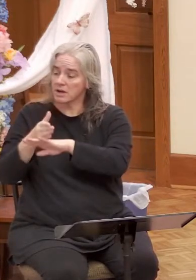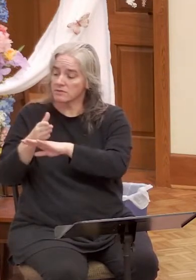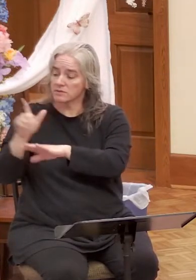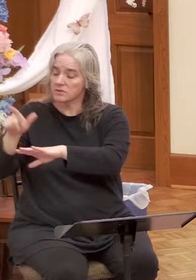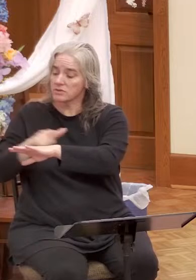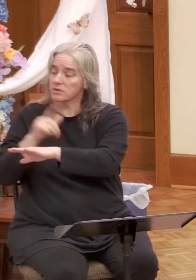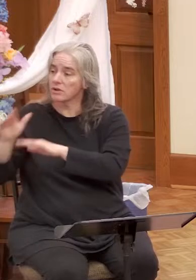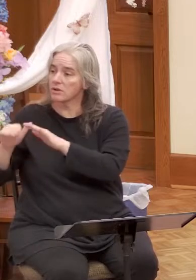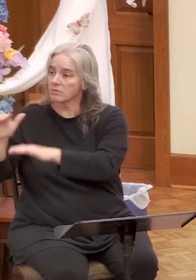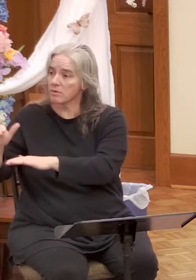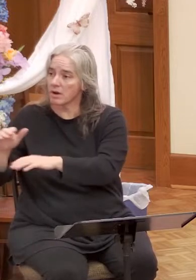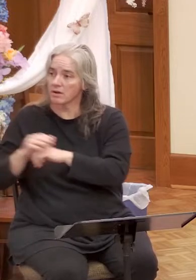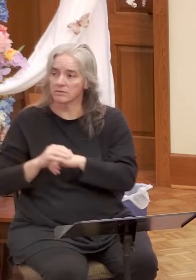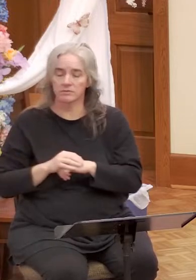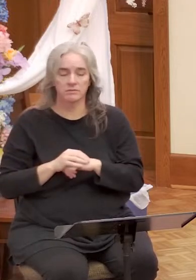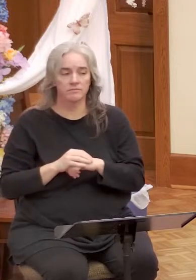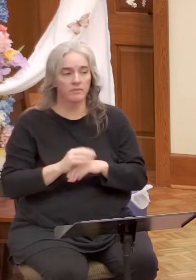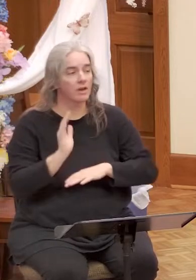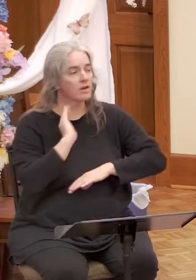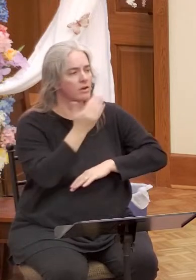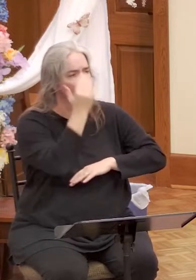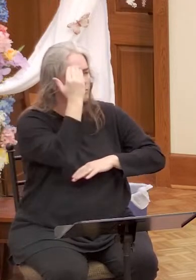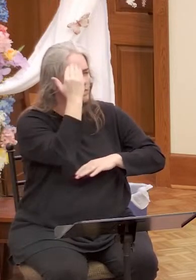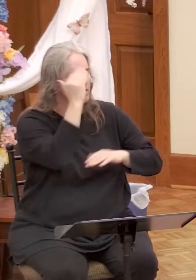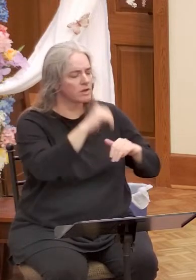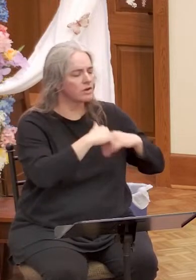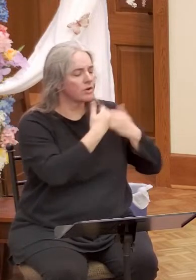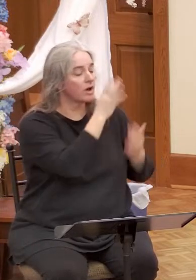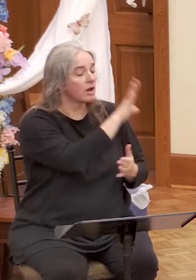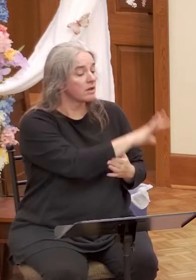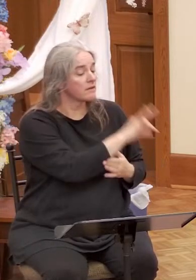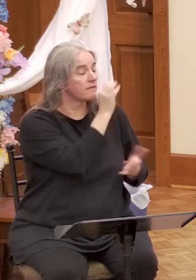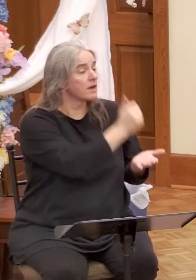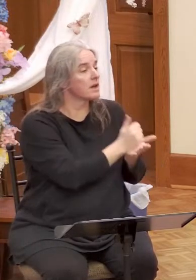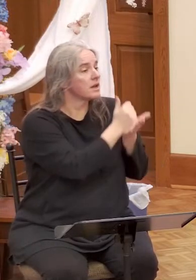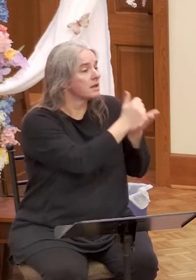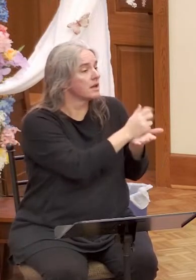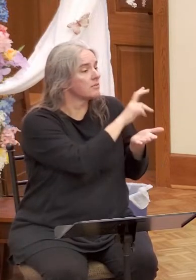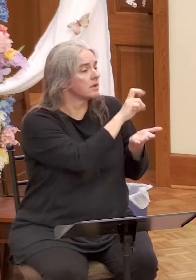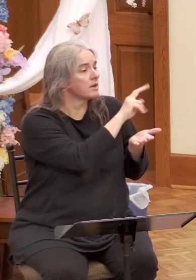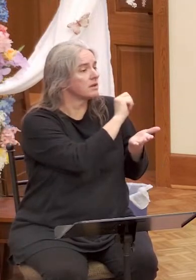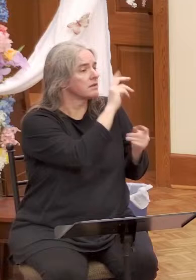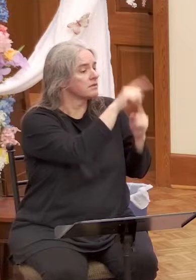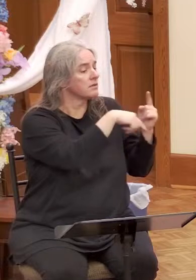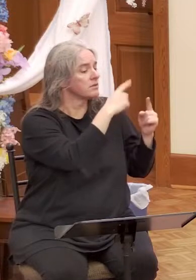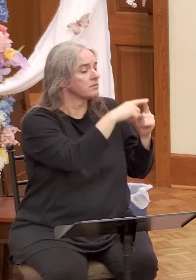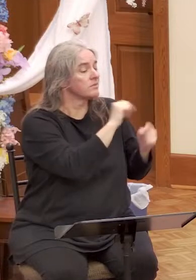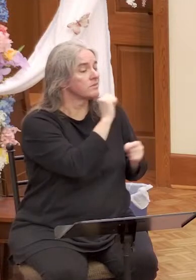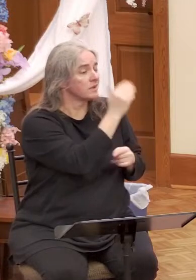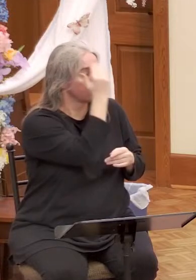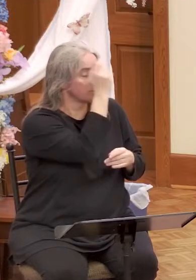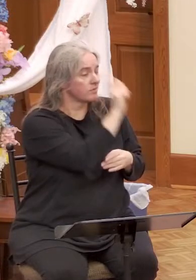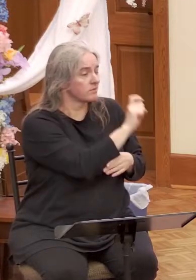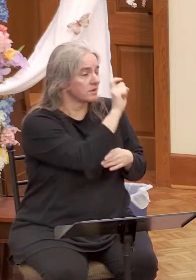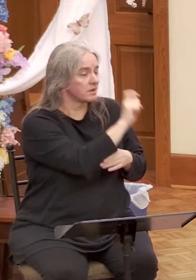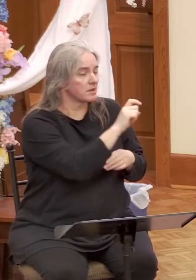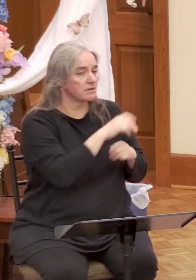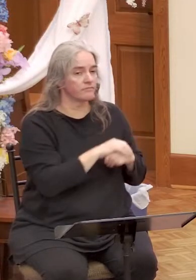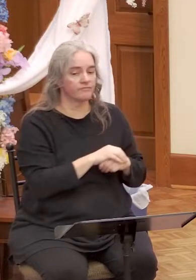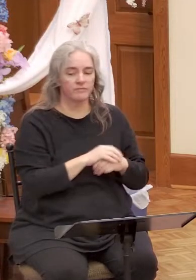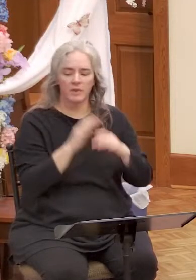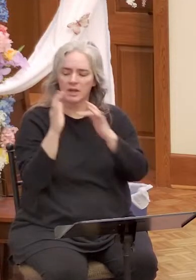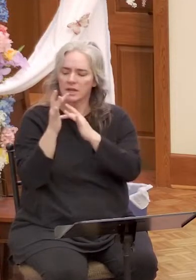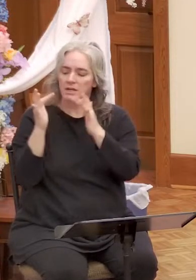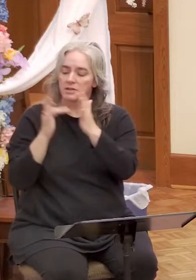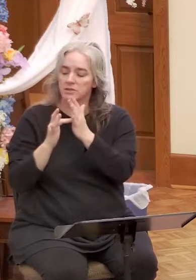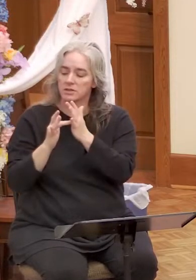know how to reach out for help, even when we don't realize we need it. Jesus took the bread, blessed, broke, and